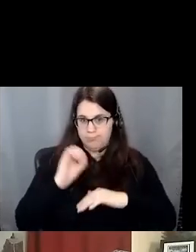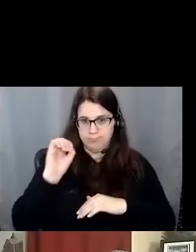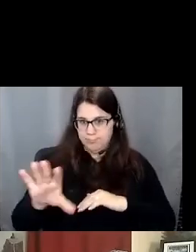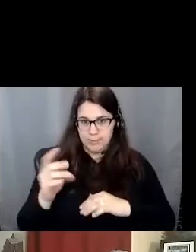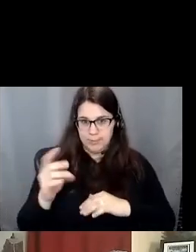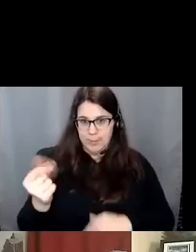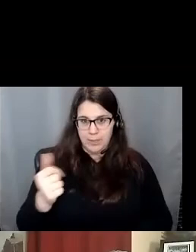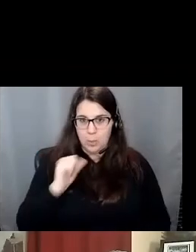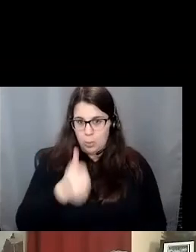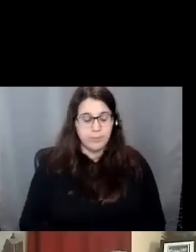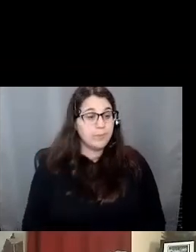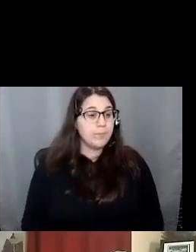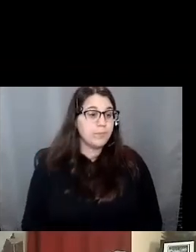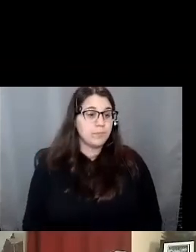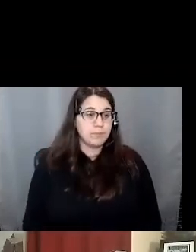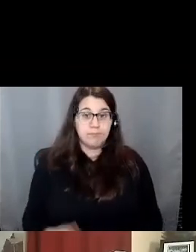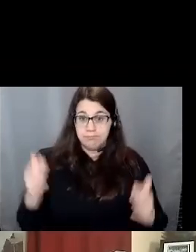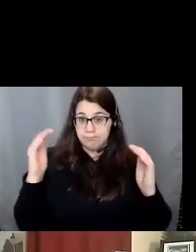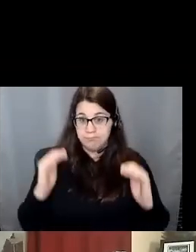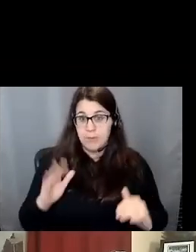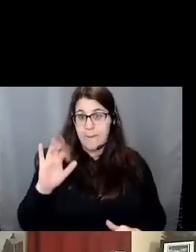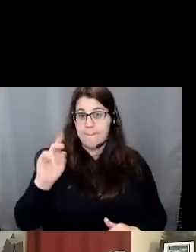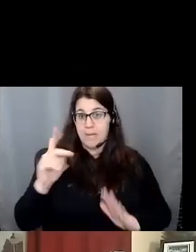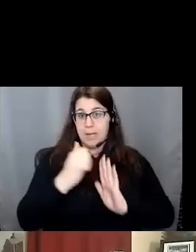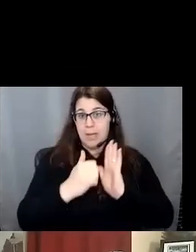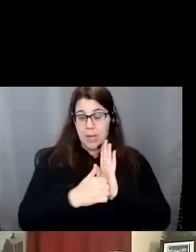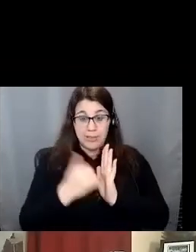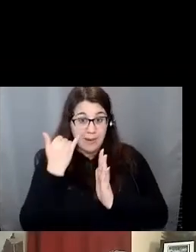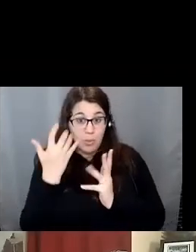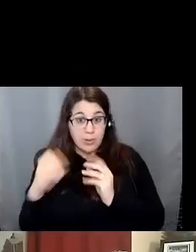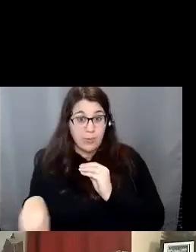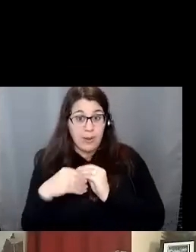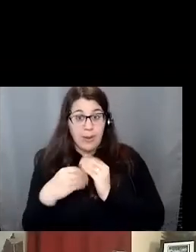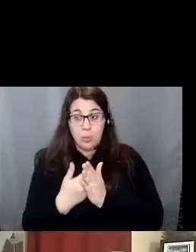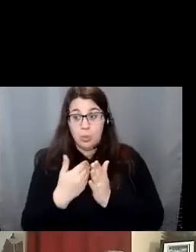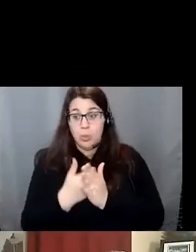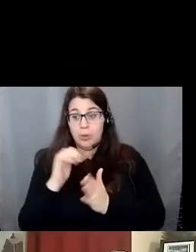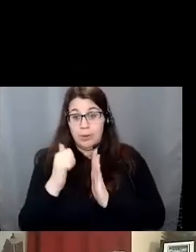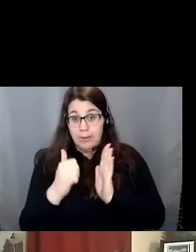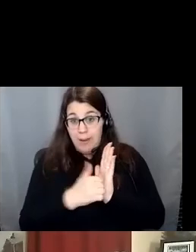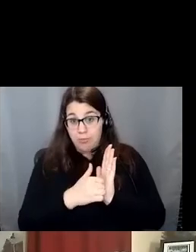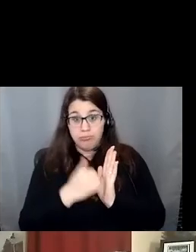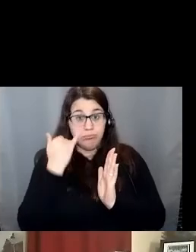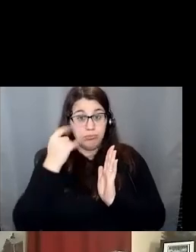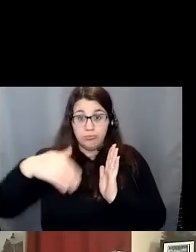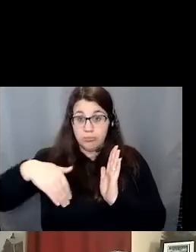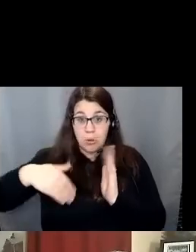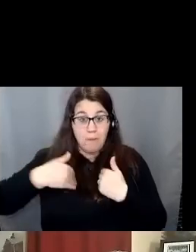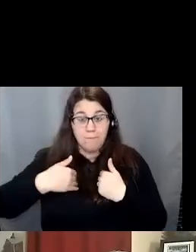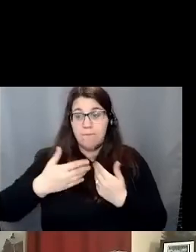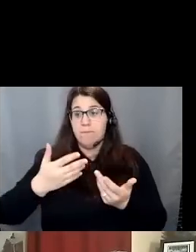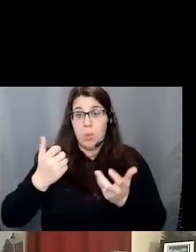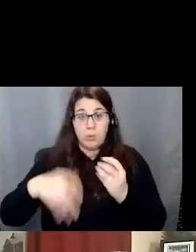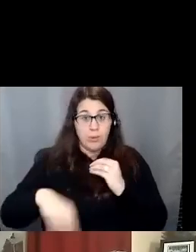Going further down, you have bank accounts. This is also a location where you can add a new bank account if you don't have one or if you want to add an additional one.